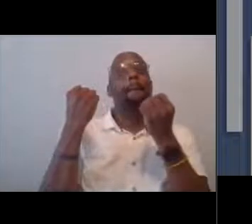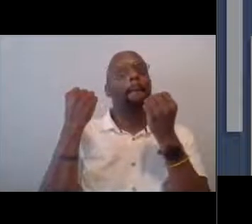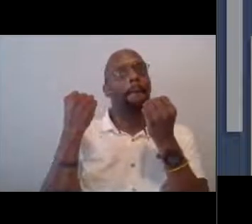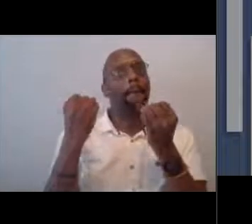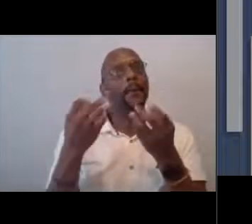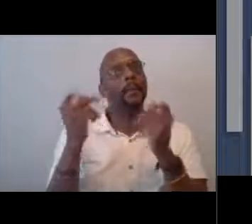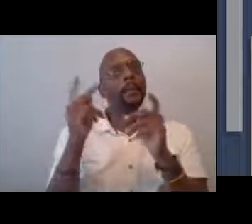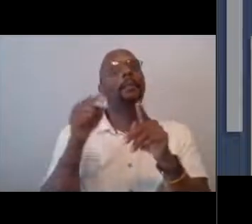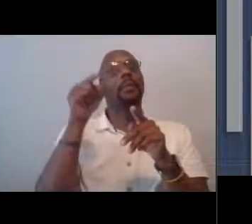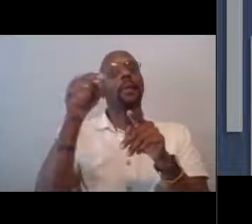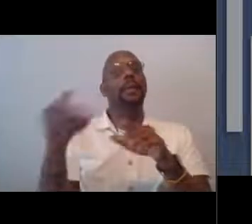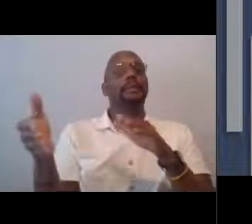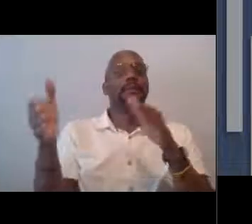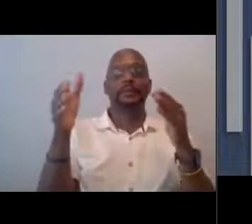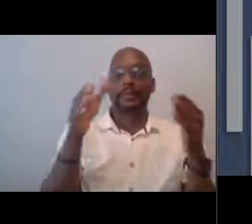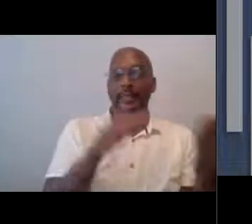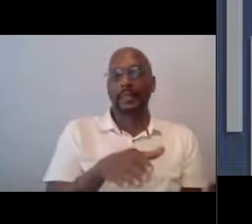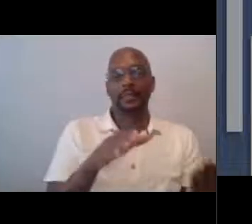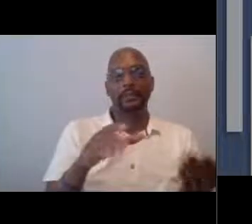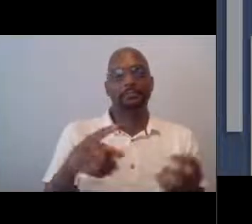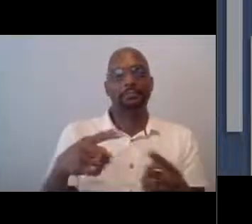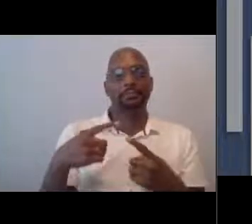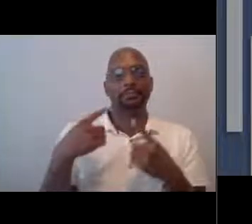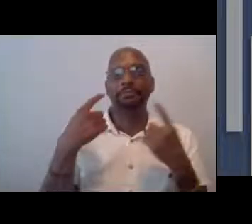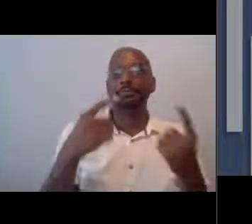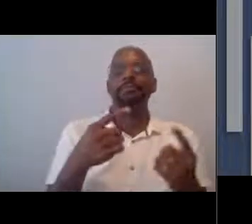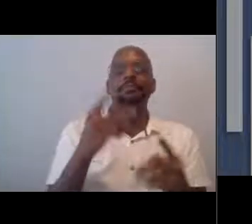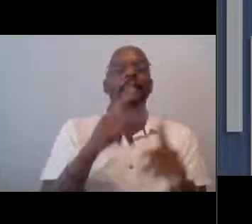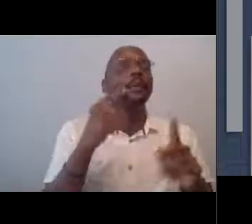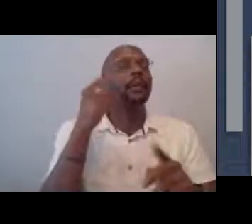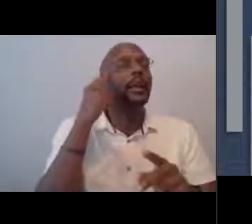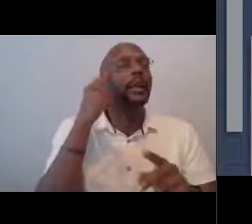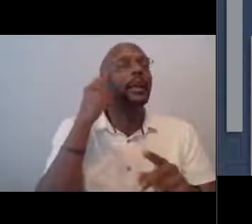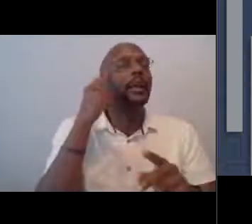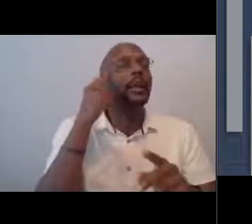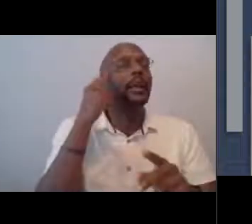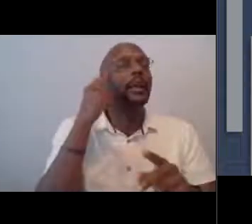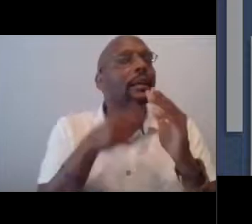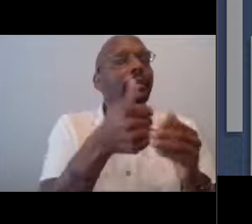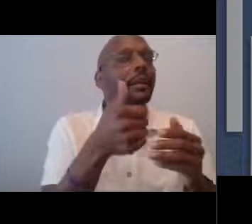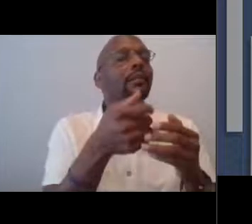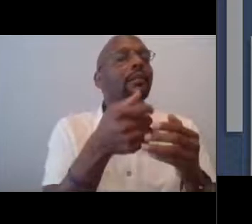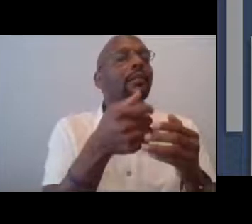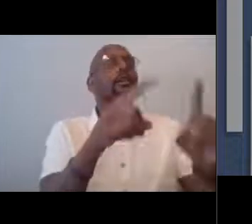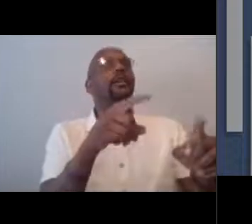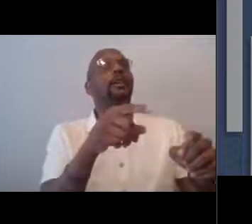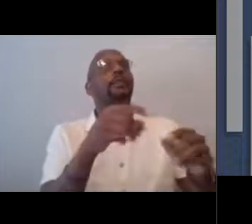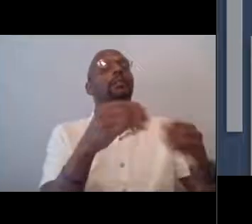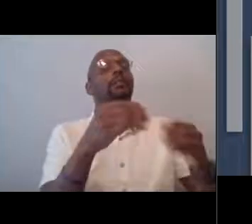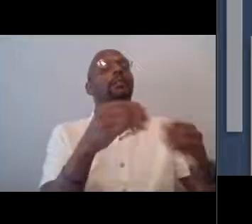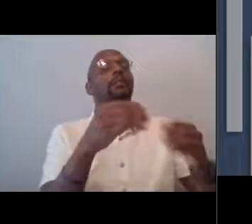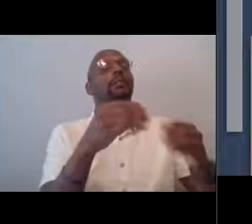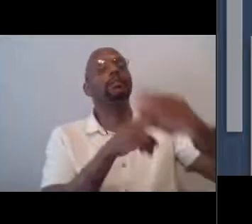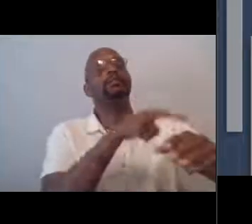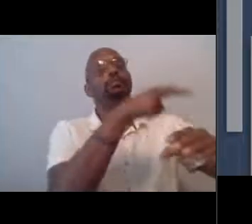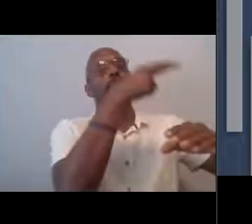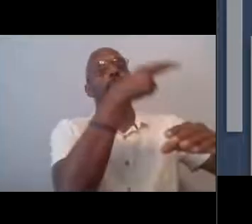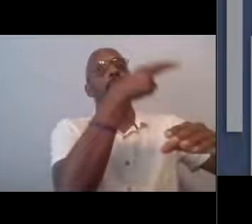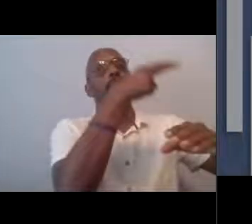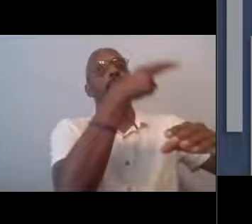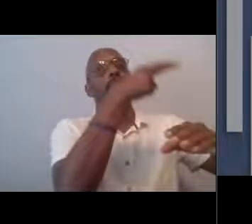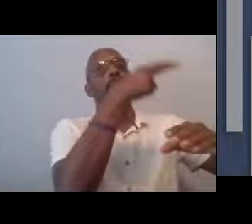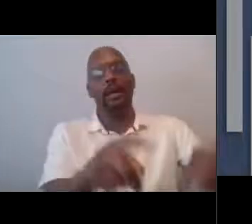by folks that are considering suicide or have succeeded in ending their lives there. And it's sad that we